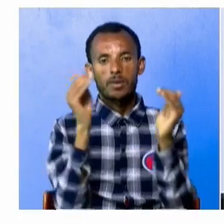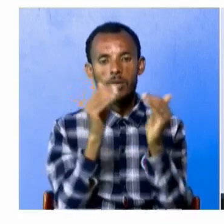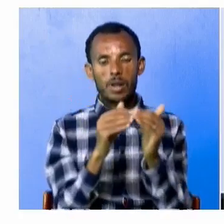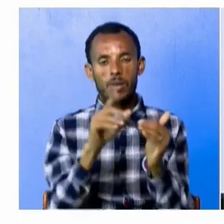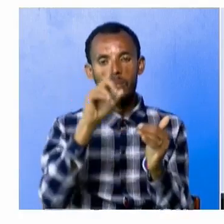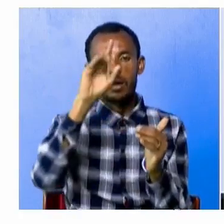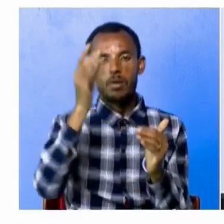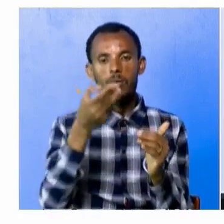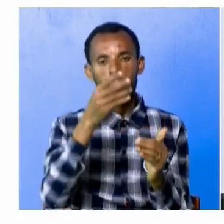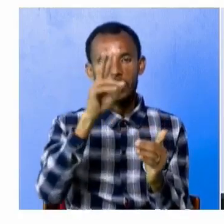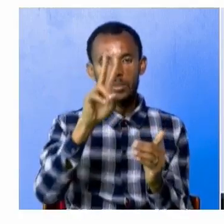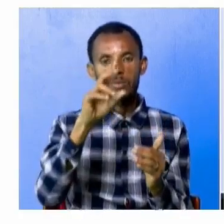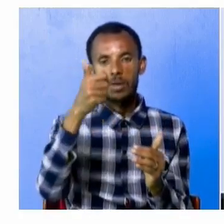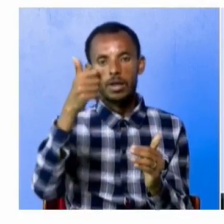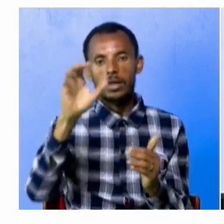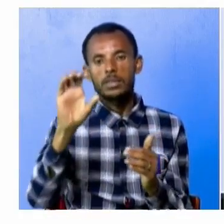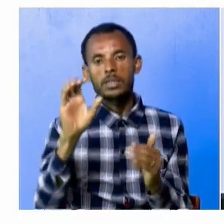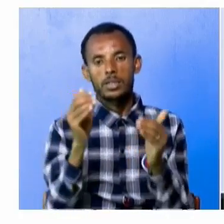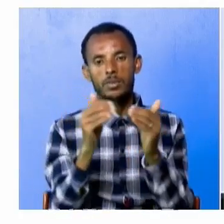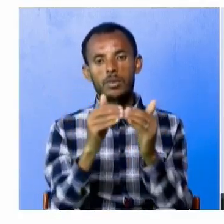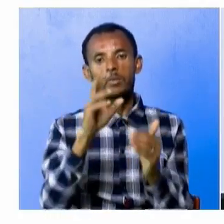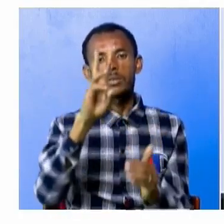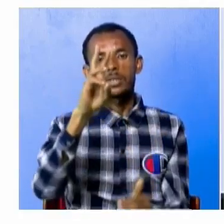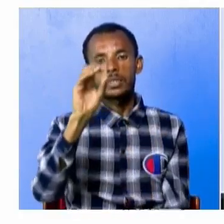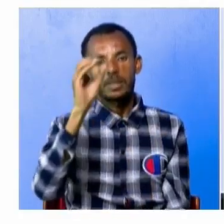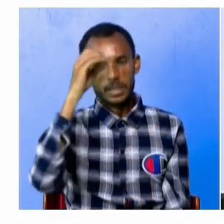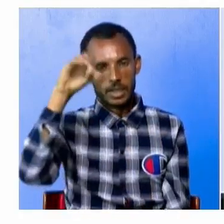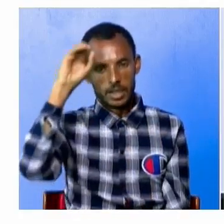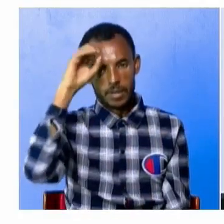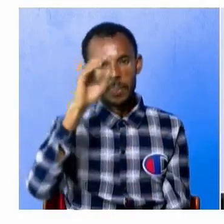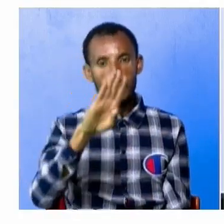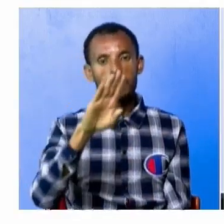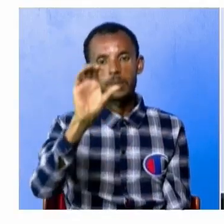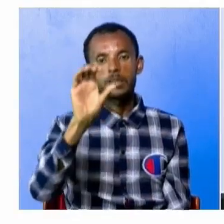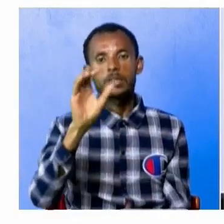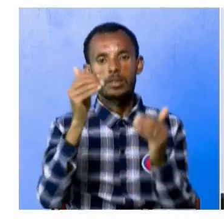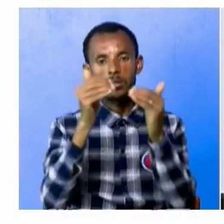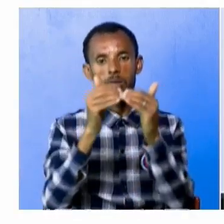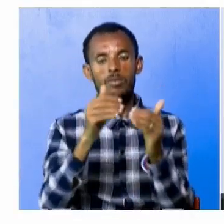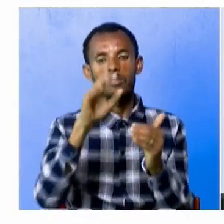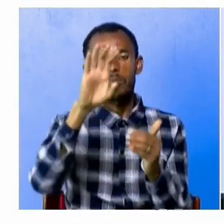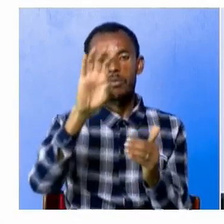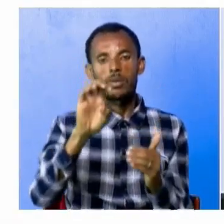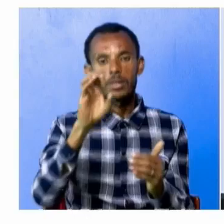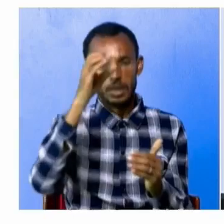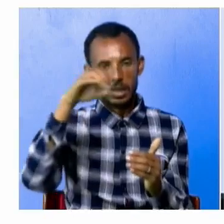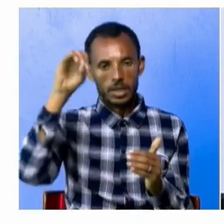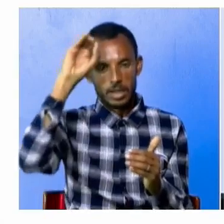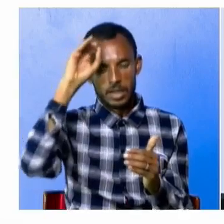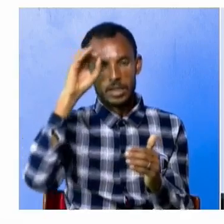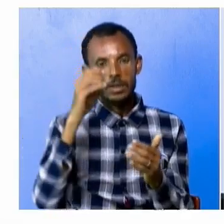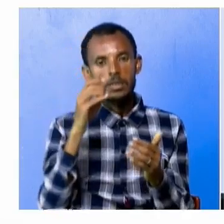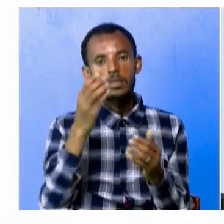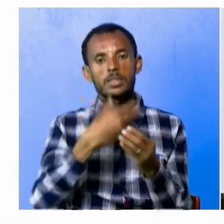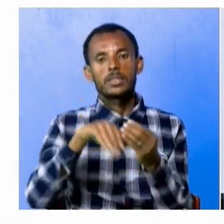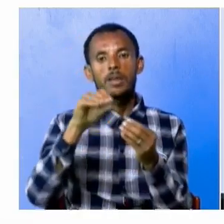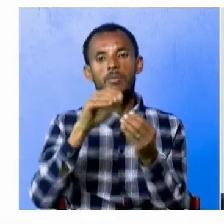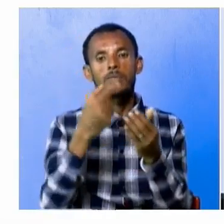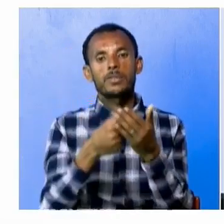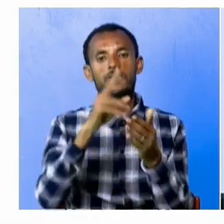of AC is 60 degree and BC is 40 degree. And the sum of these two